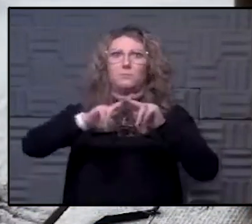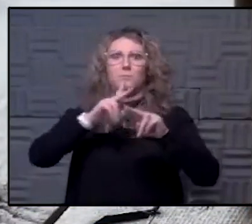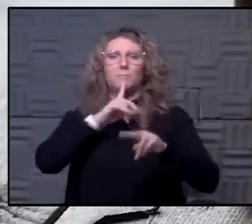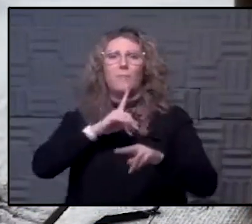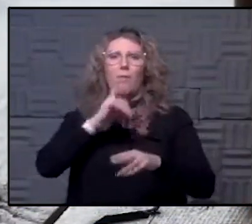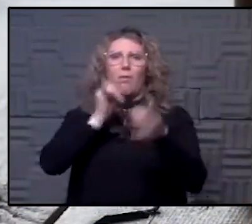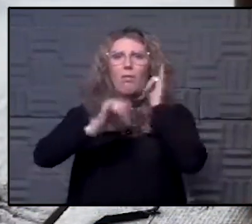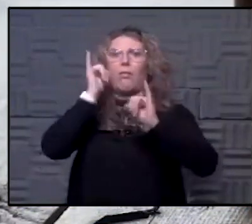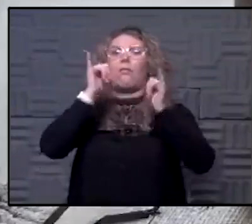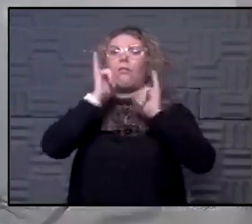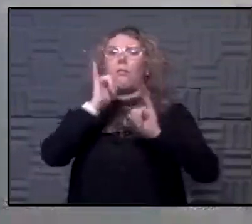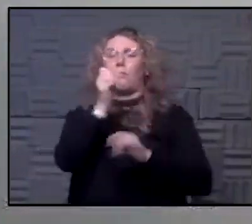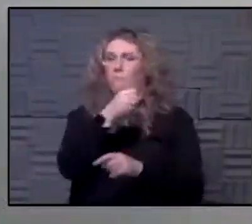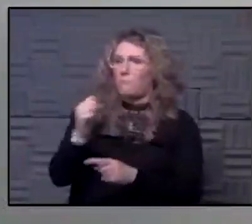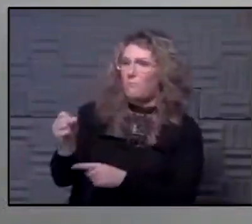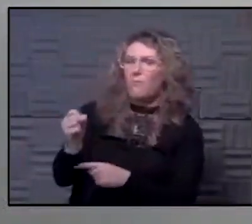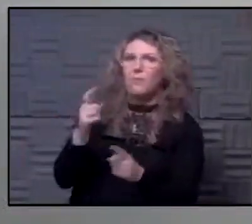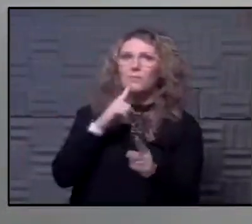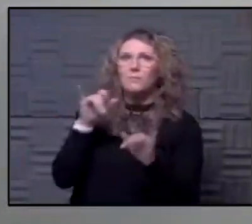hospital admissions for